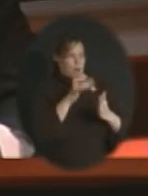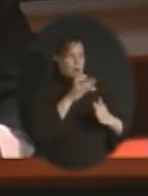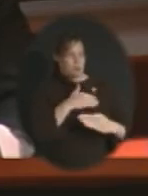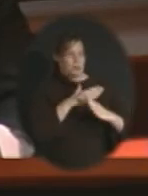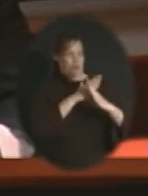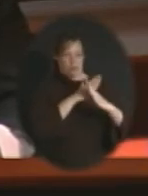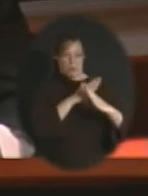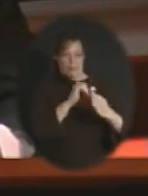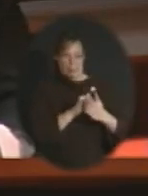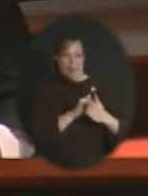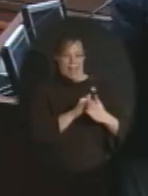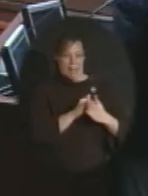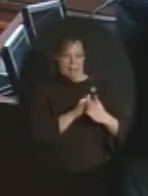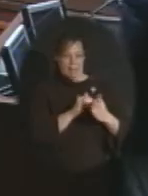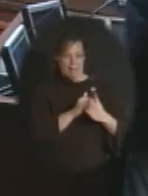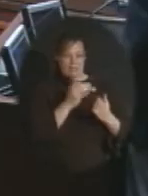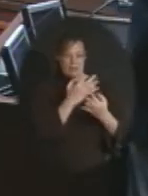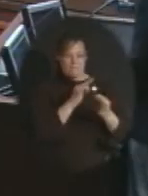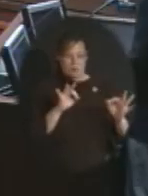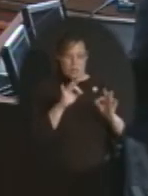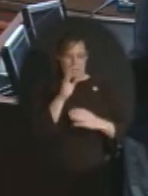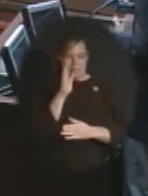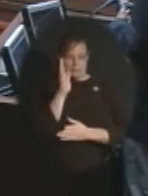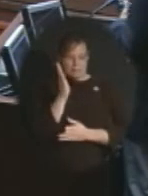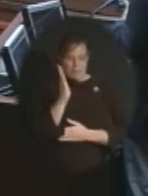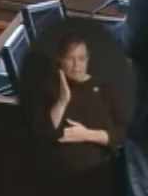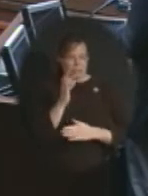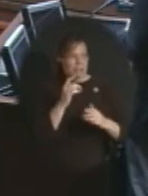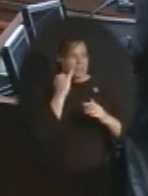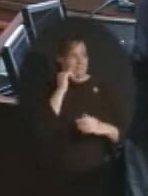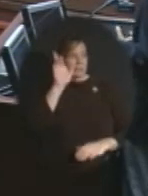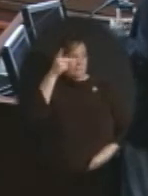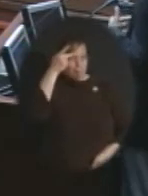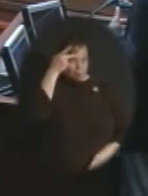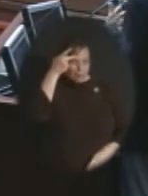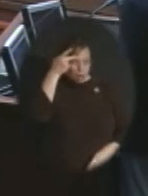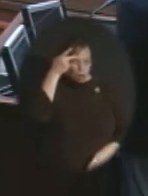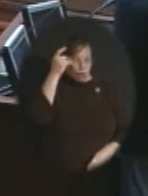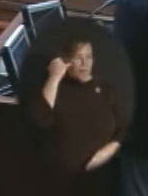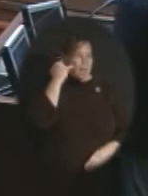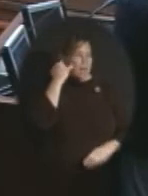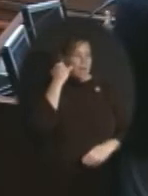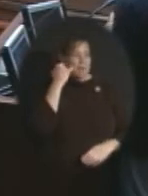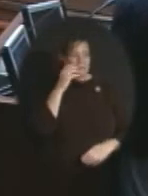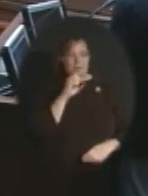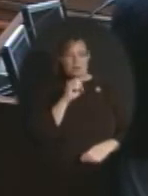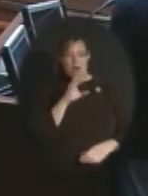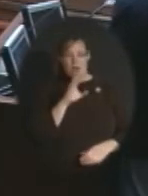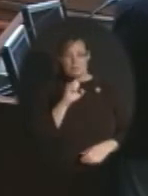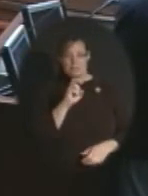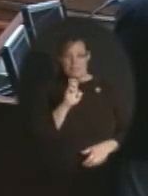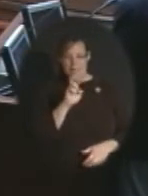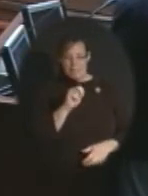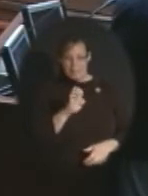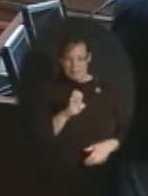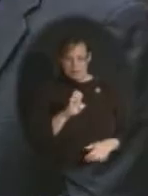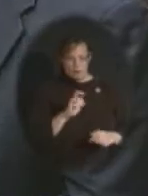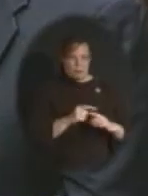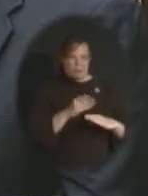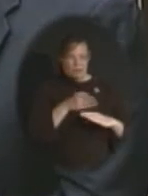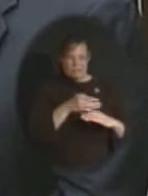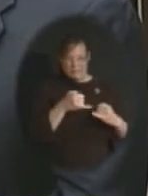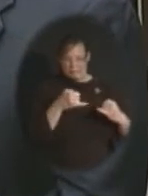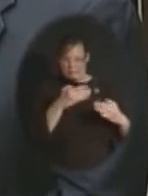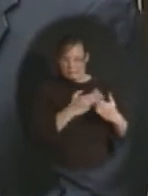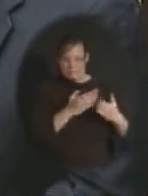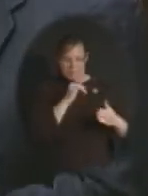restrict that. That would be free speech. If it's political, if it's obscene or kind of crosses the line into something